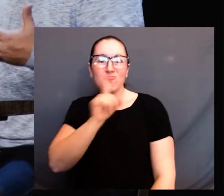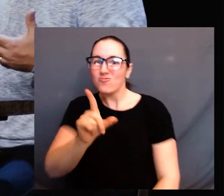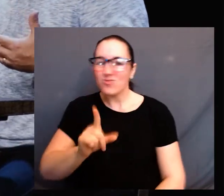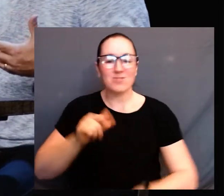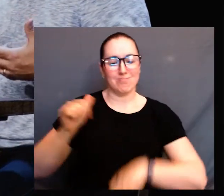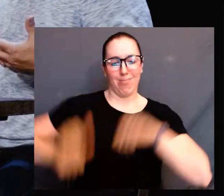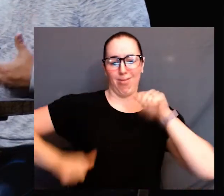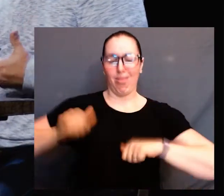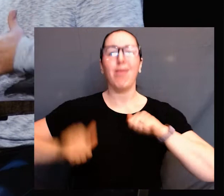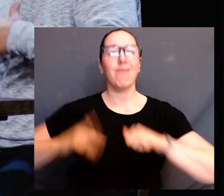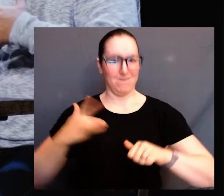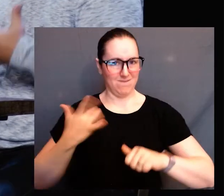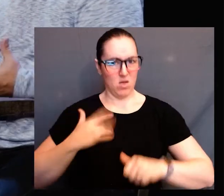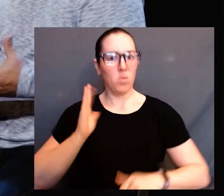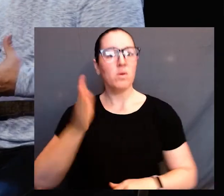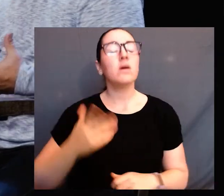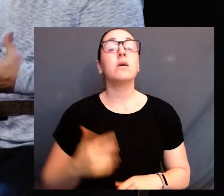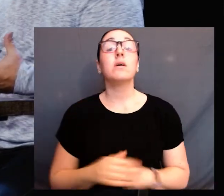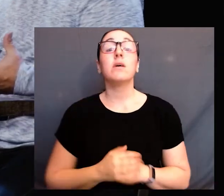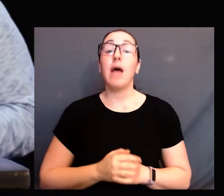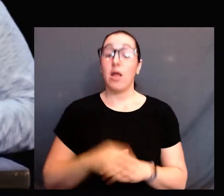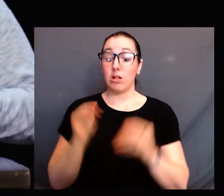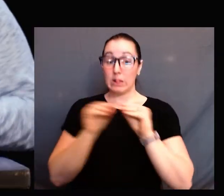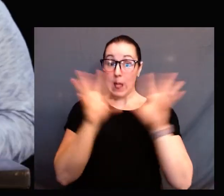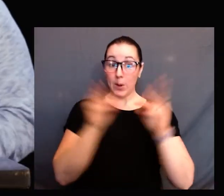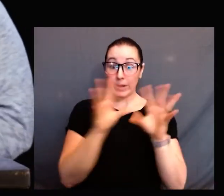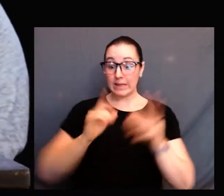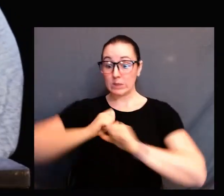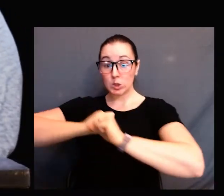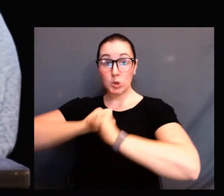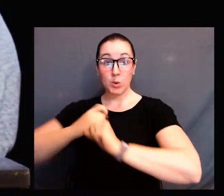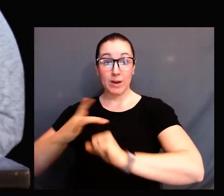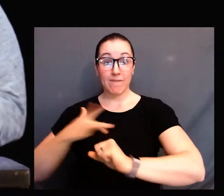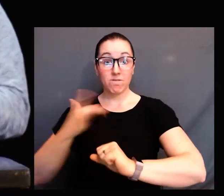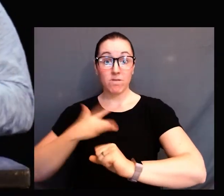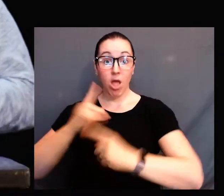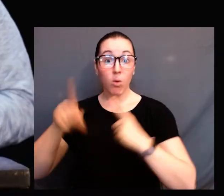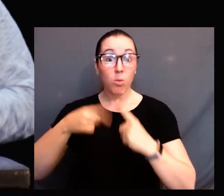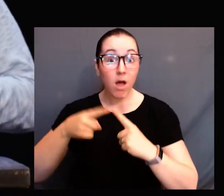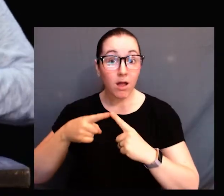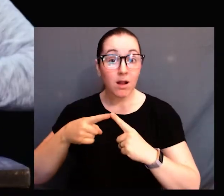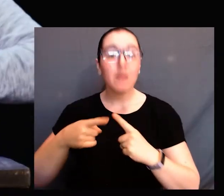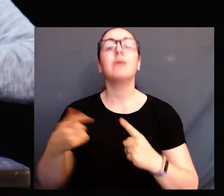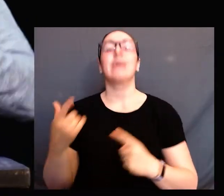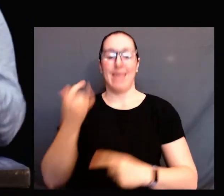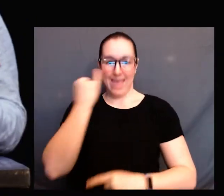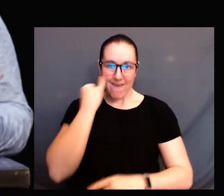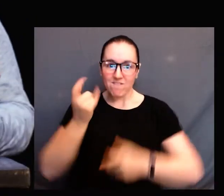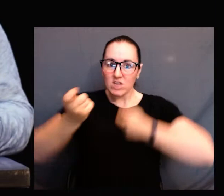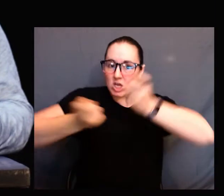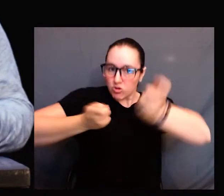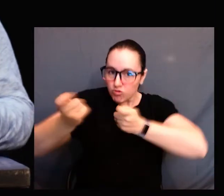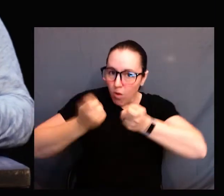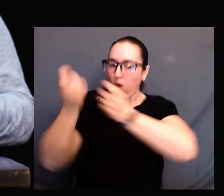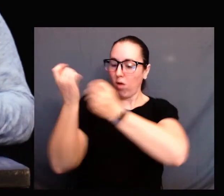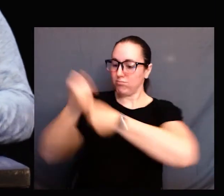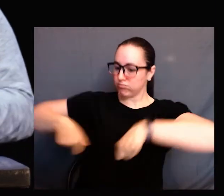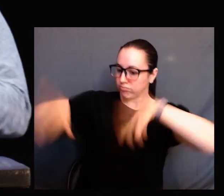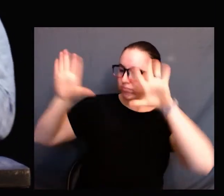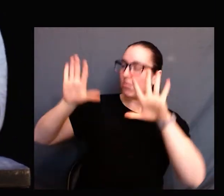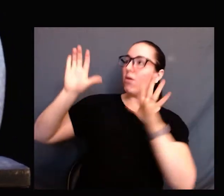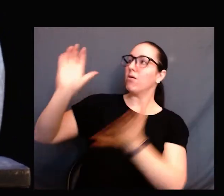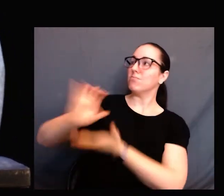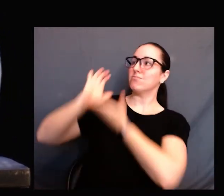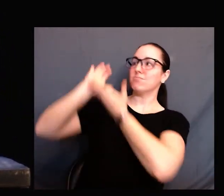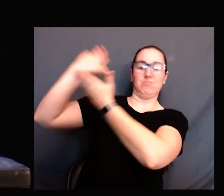the only chance that we have for real clarity and real security is when we are willing to relinquish control